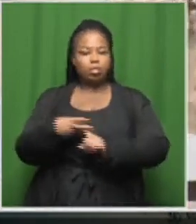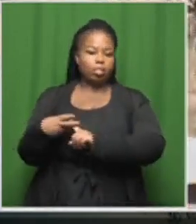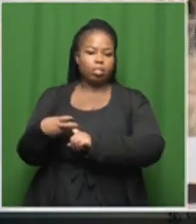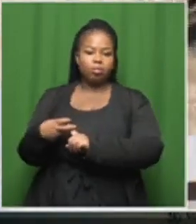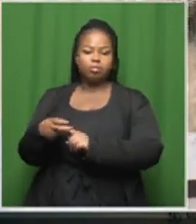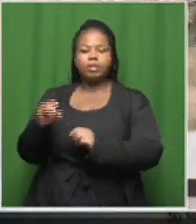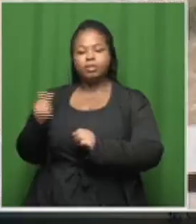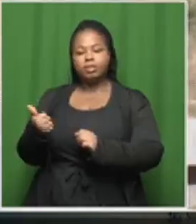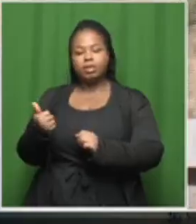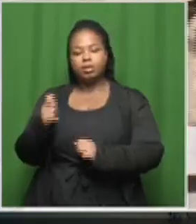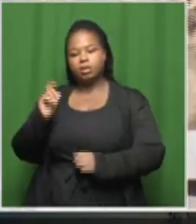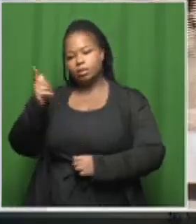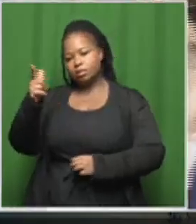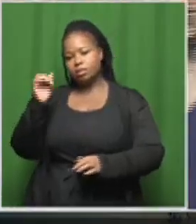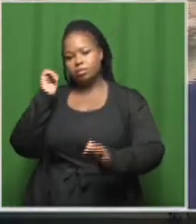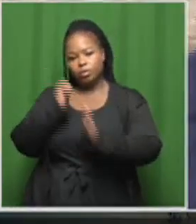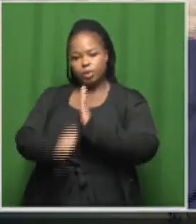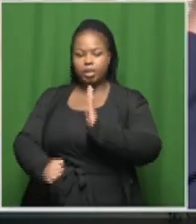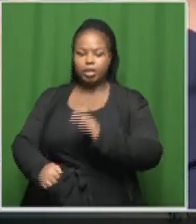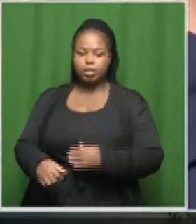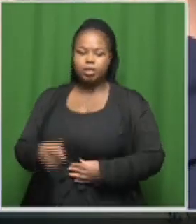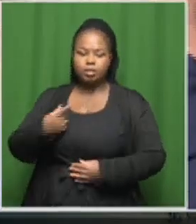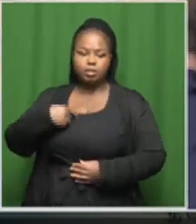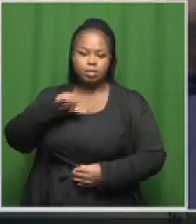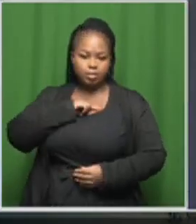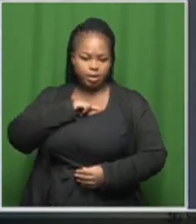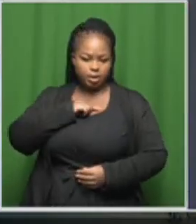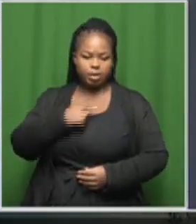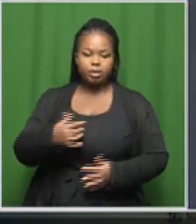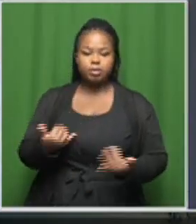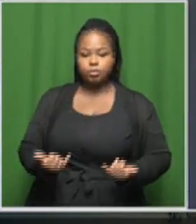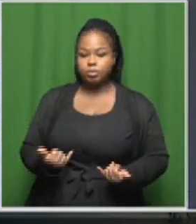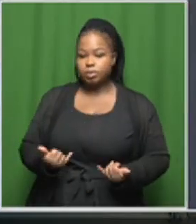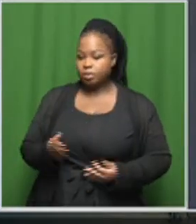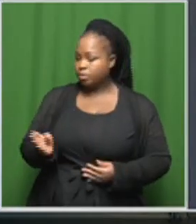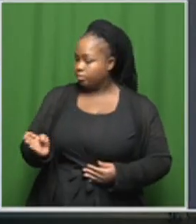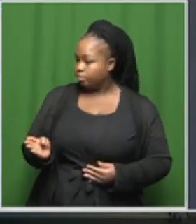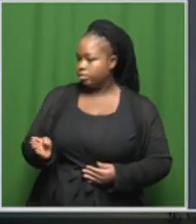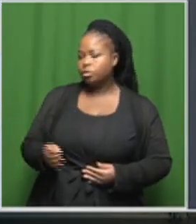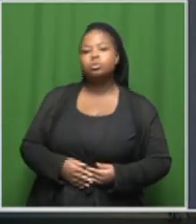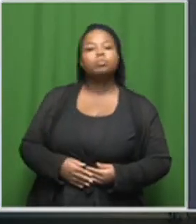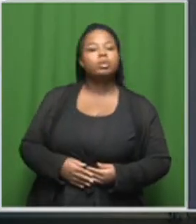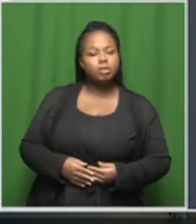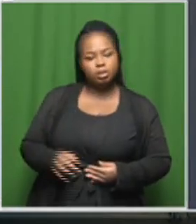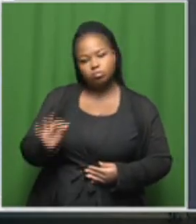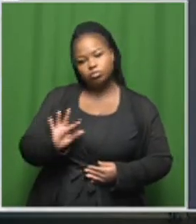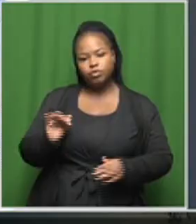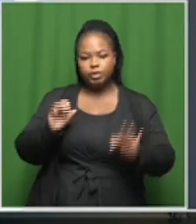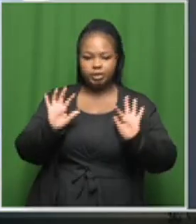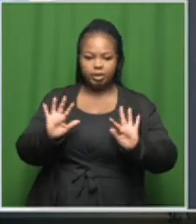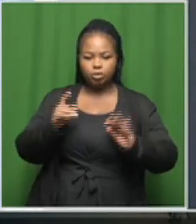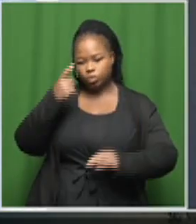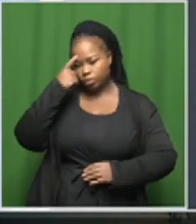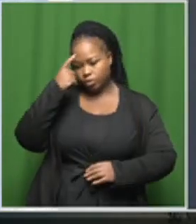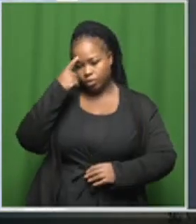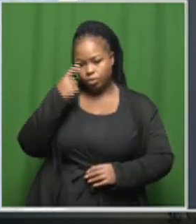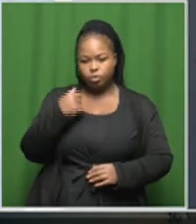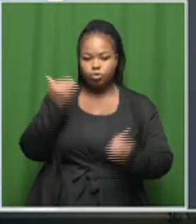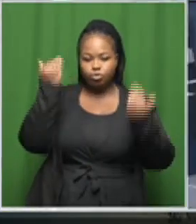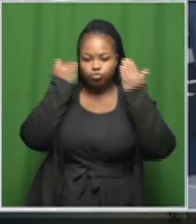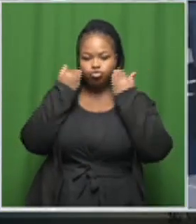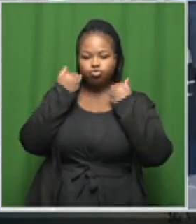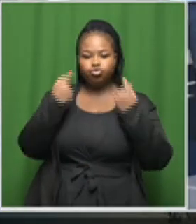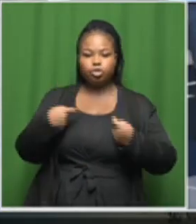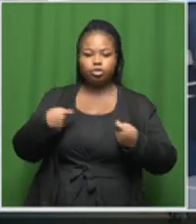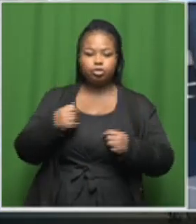they were ultimately killed in Gqeberha, and that's where we headed off today. At around 10 we'll meet the judicial entourage at